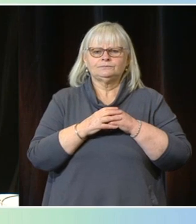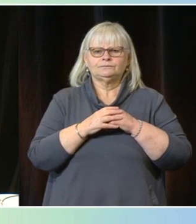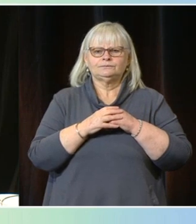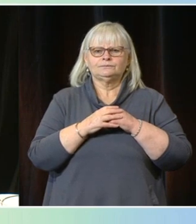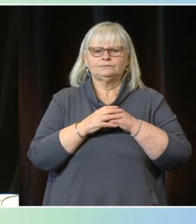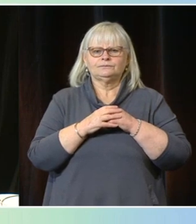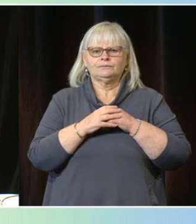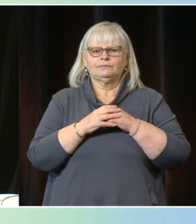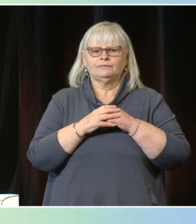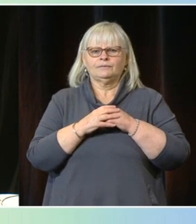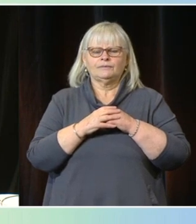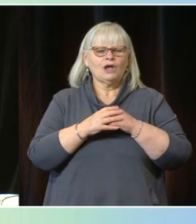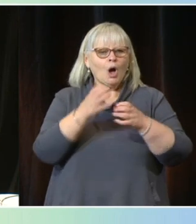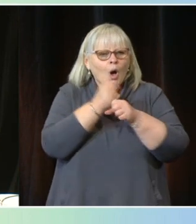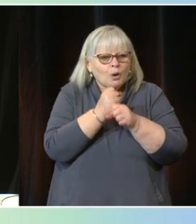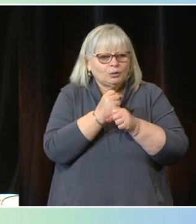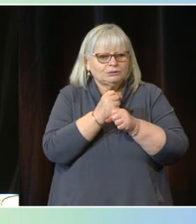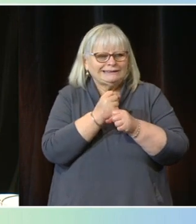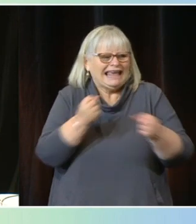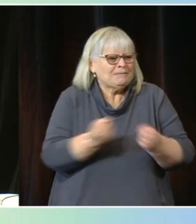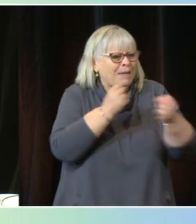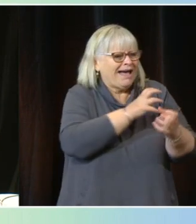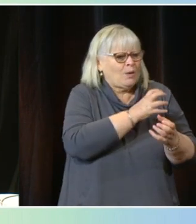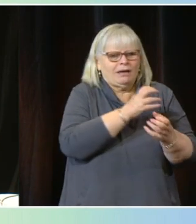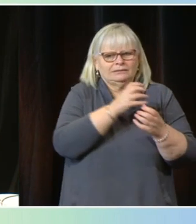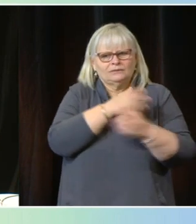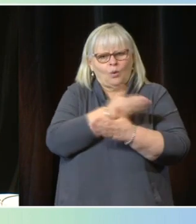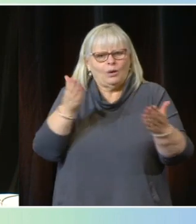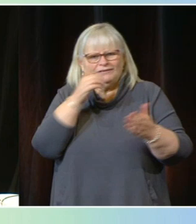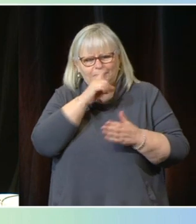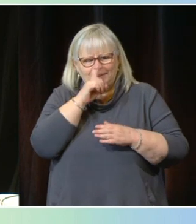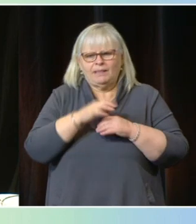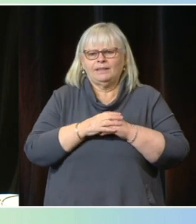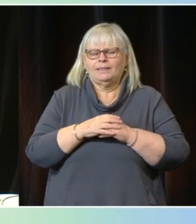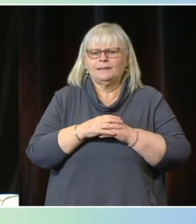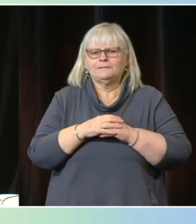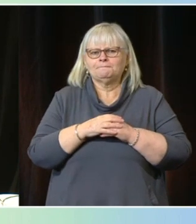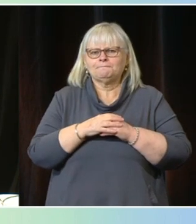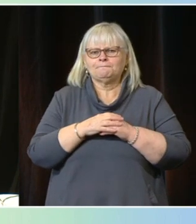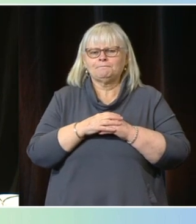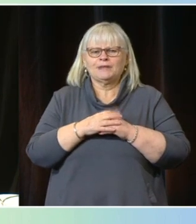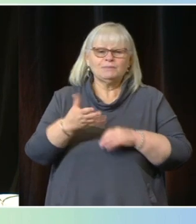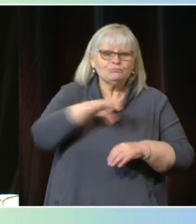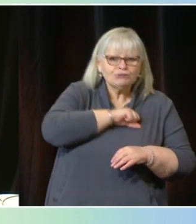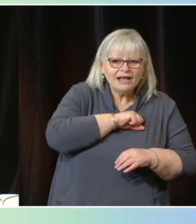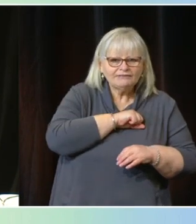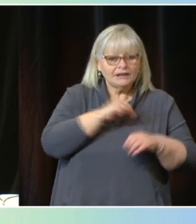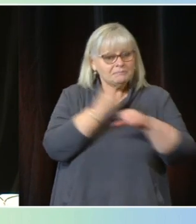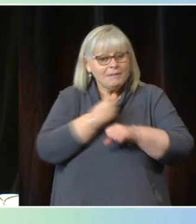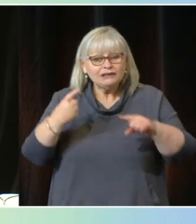hold fast to each other empower the people be brave make